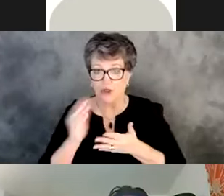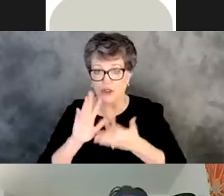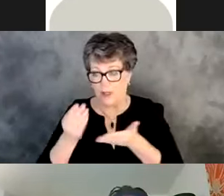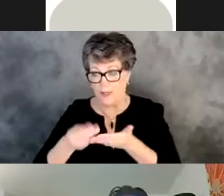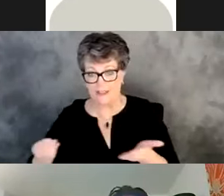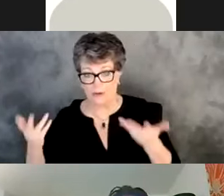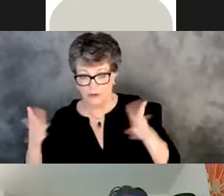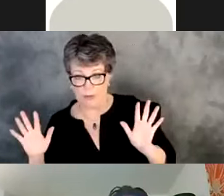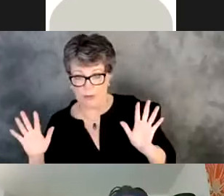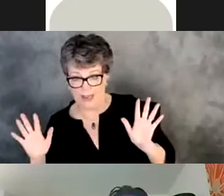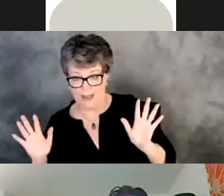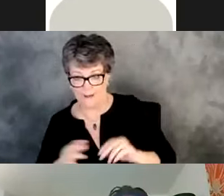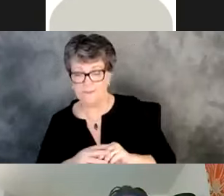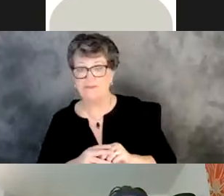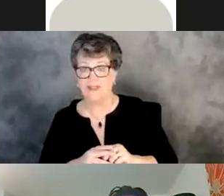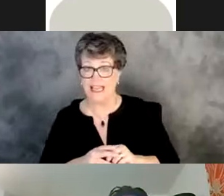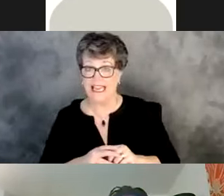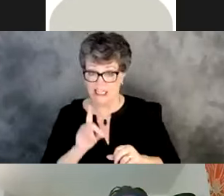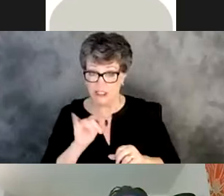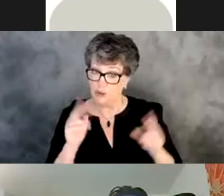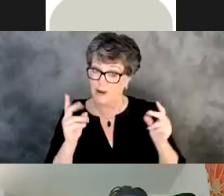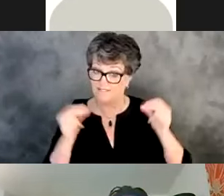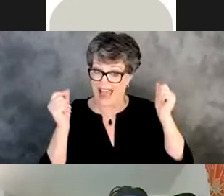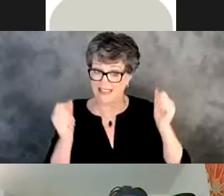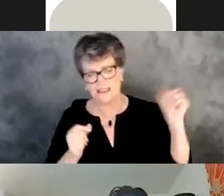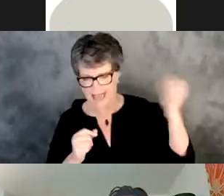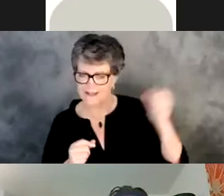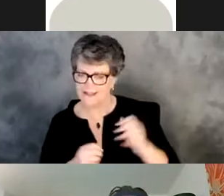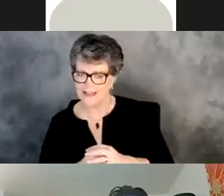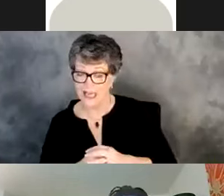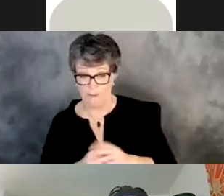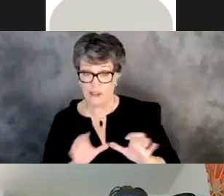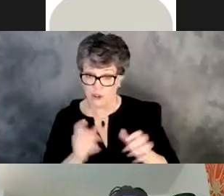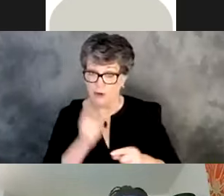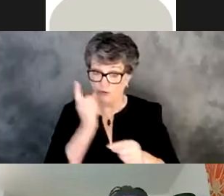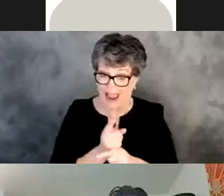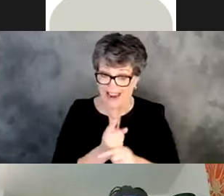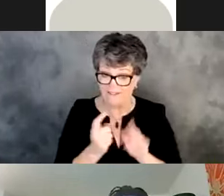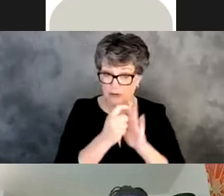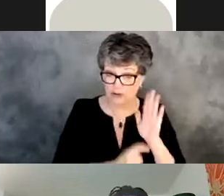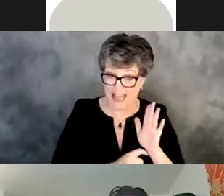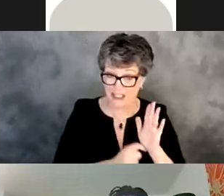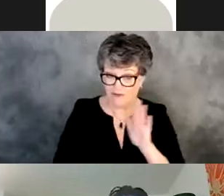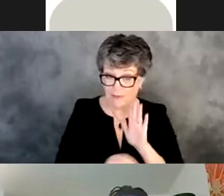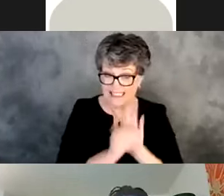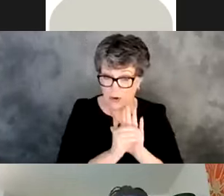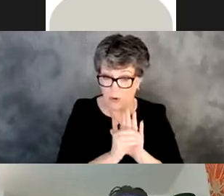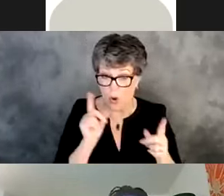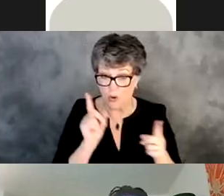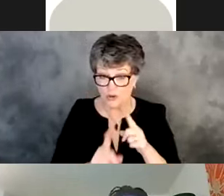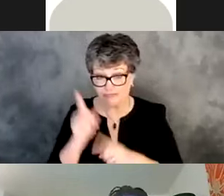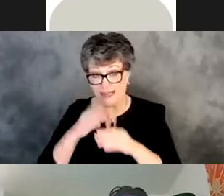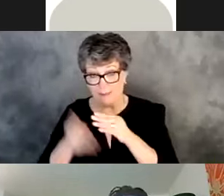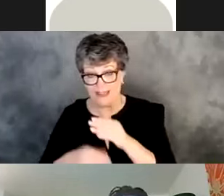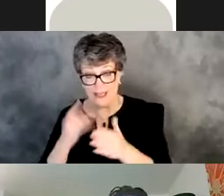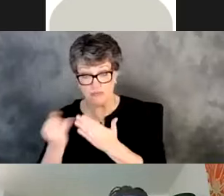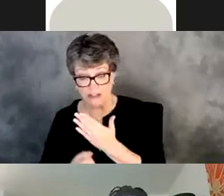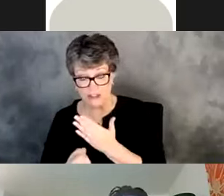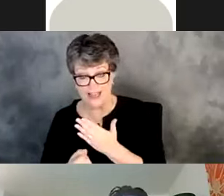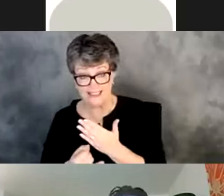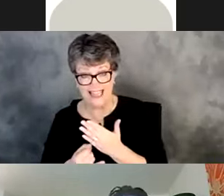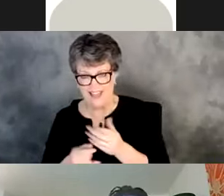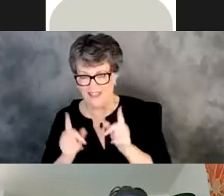materials. So like, did you do it fast? Yes, but did you do it from scratch, from zero to the completed project in the amount